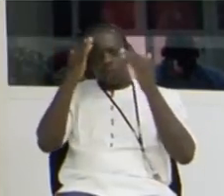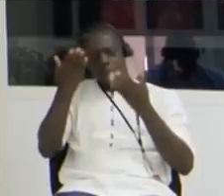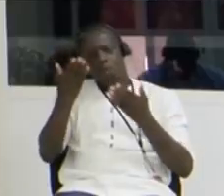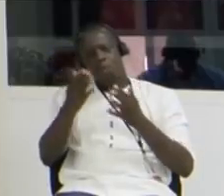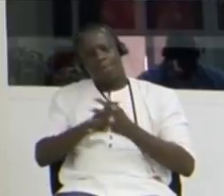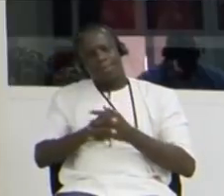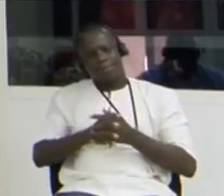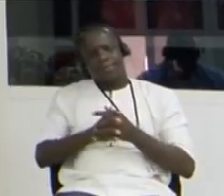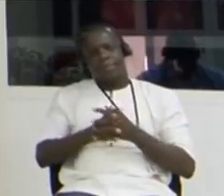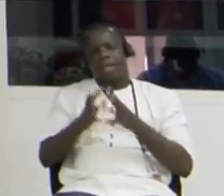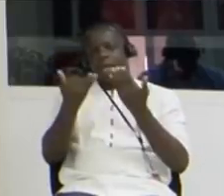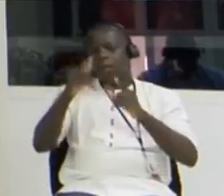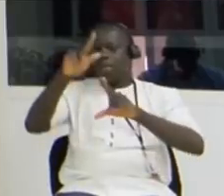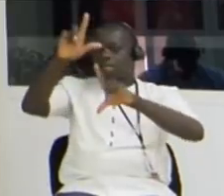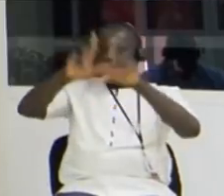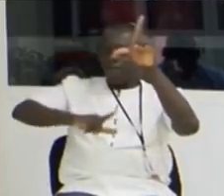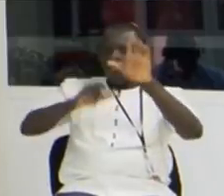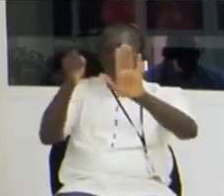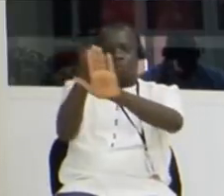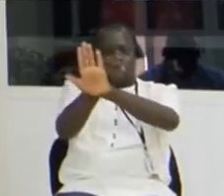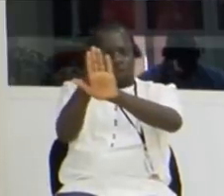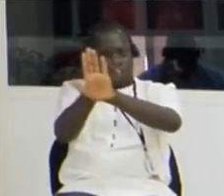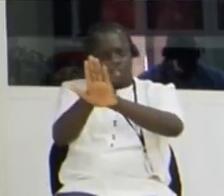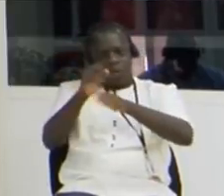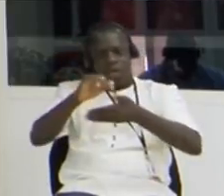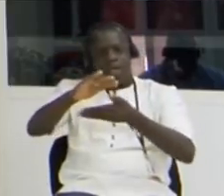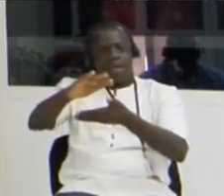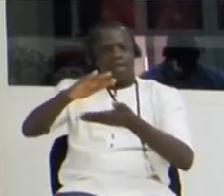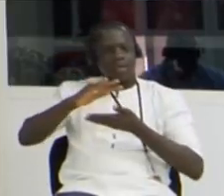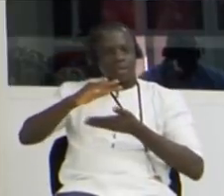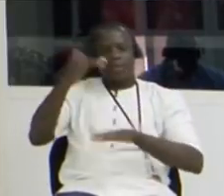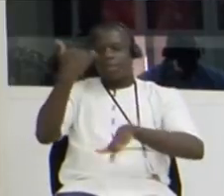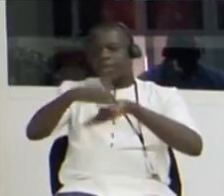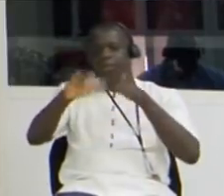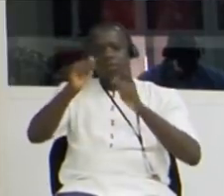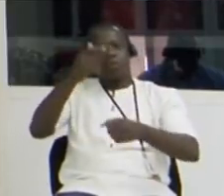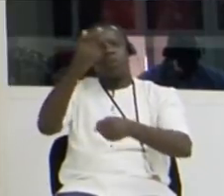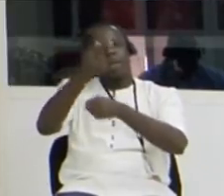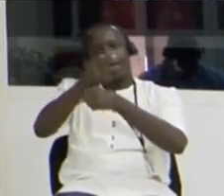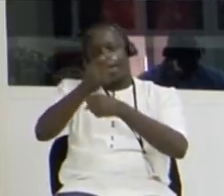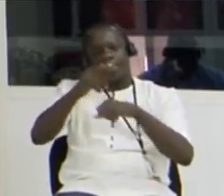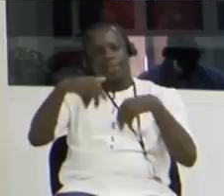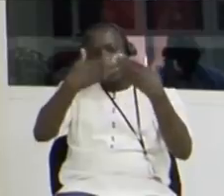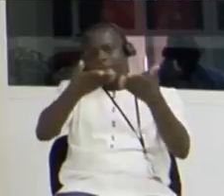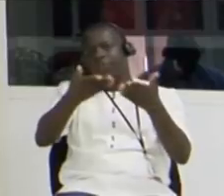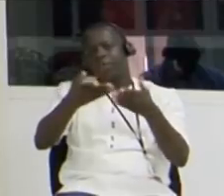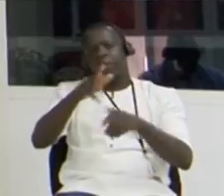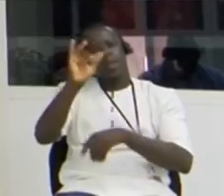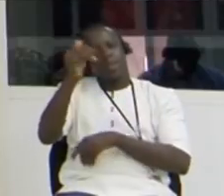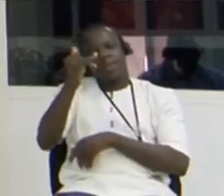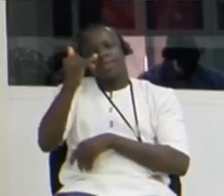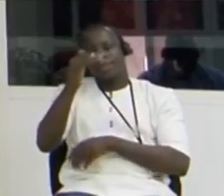And therefore the level of protection that they would receive cannot be guaranteed. Exactly.